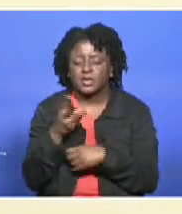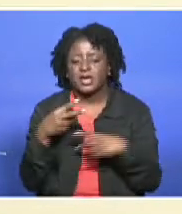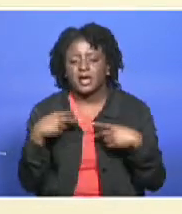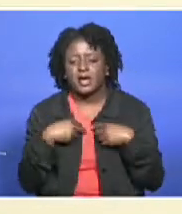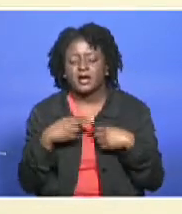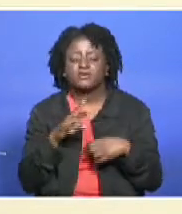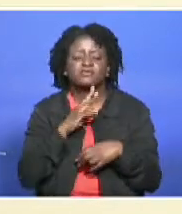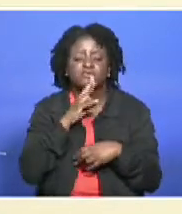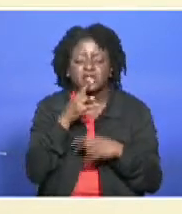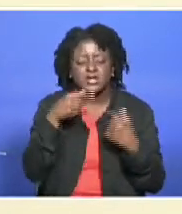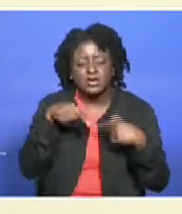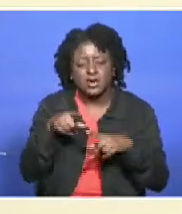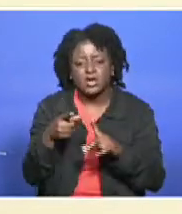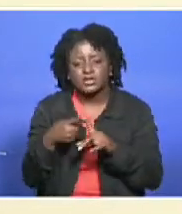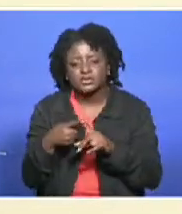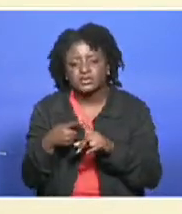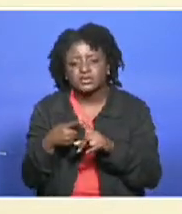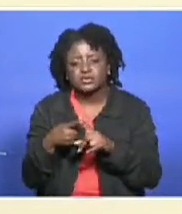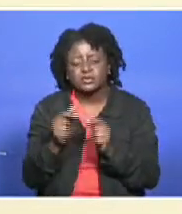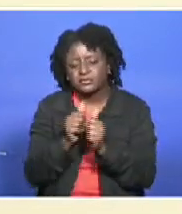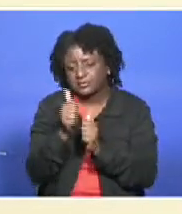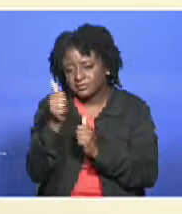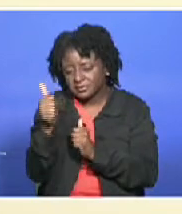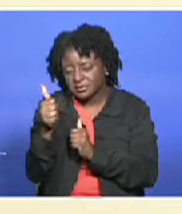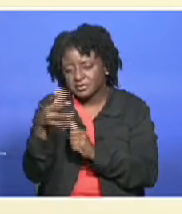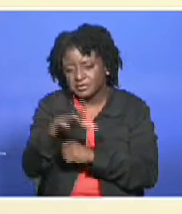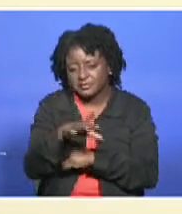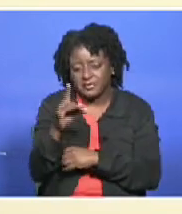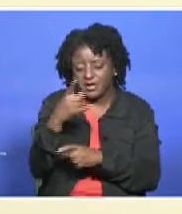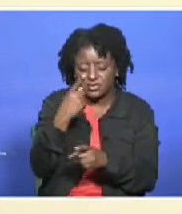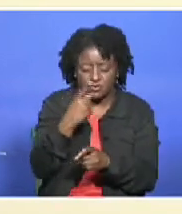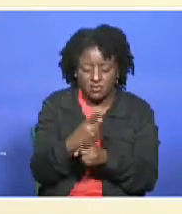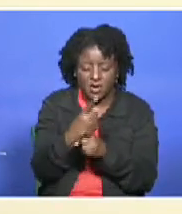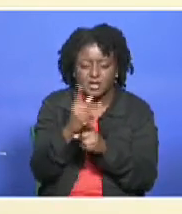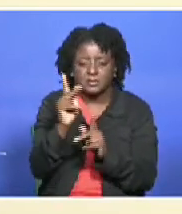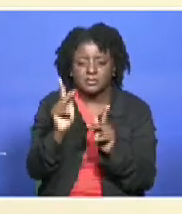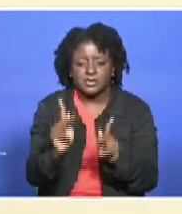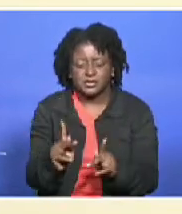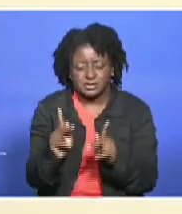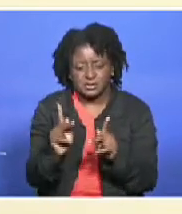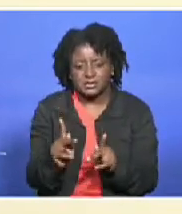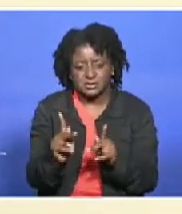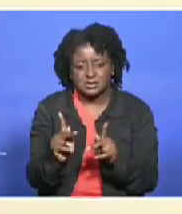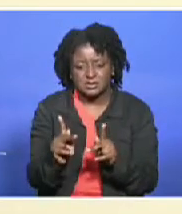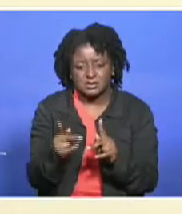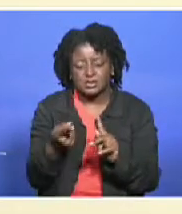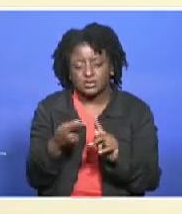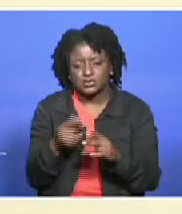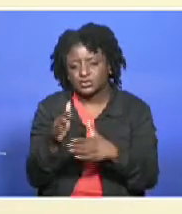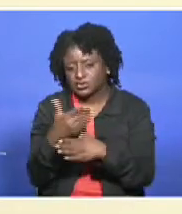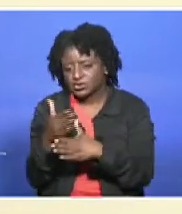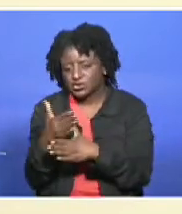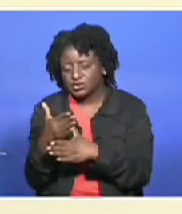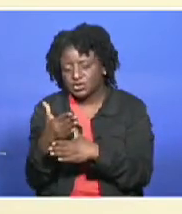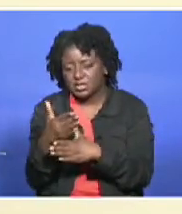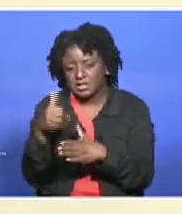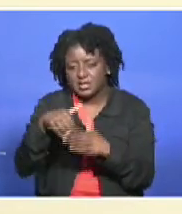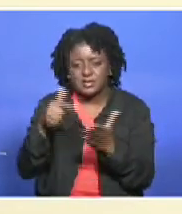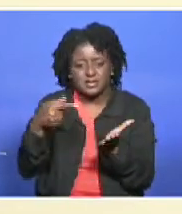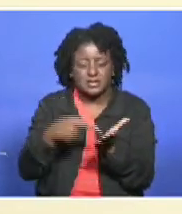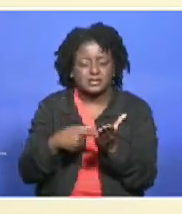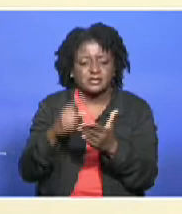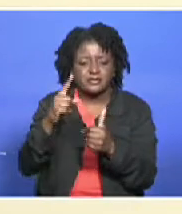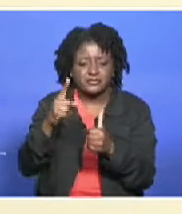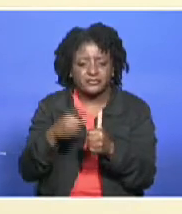really gone to the extreme in finding the right persons to share in this first